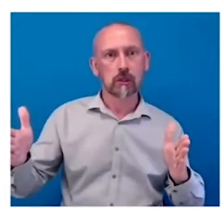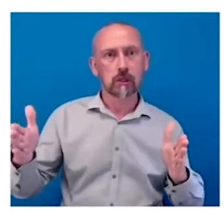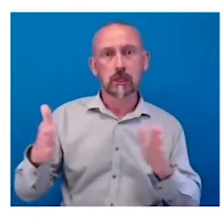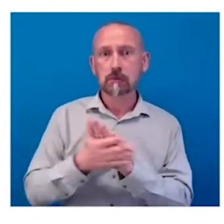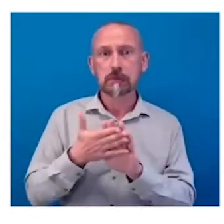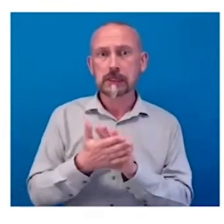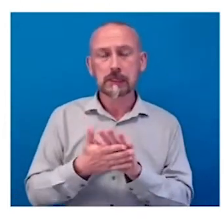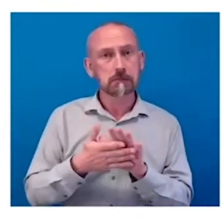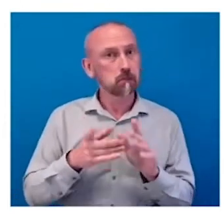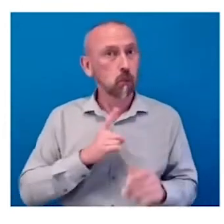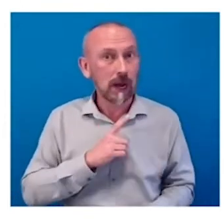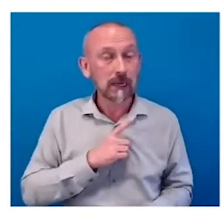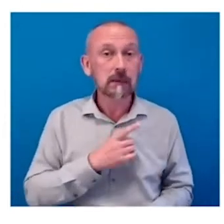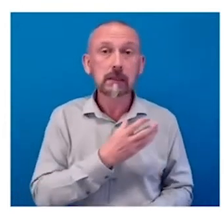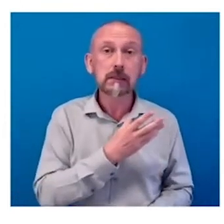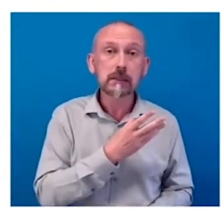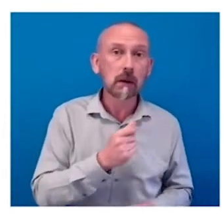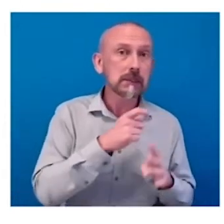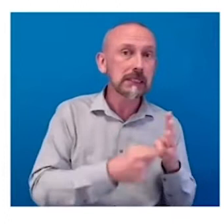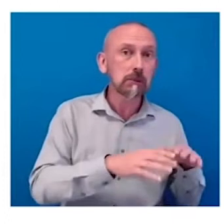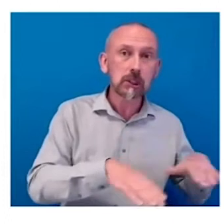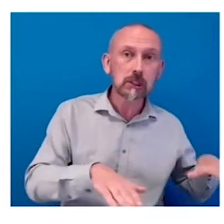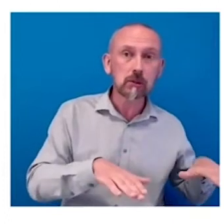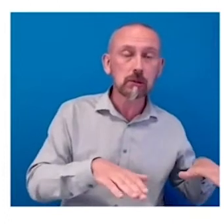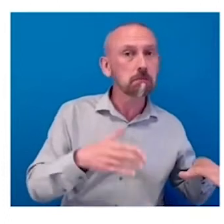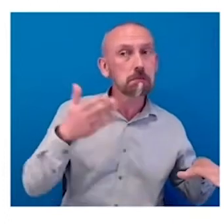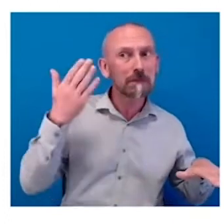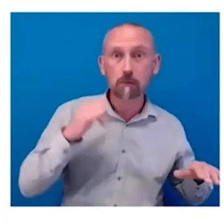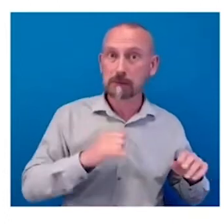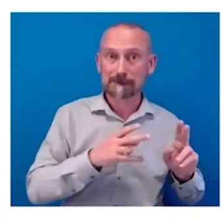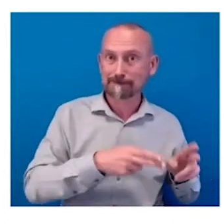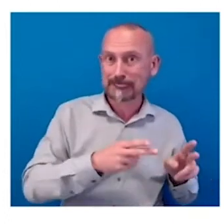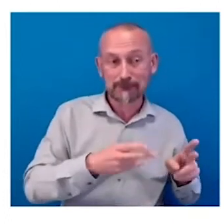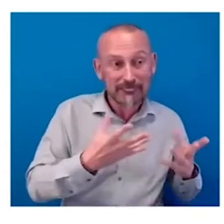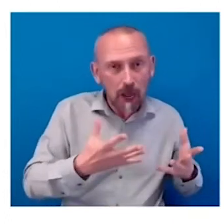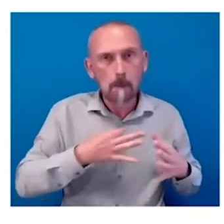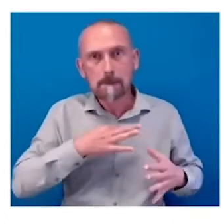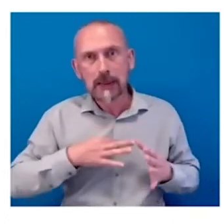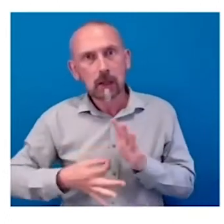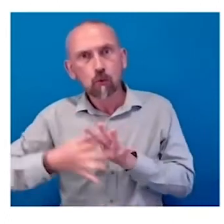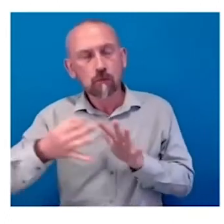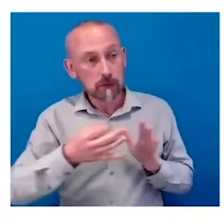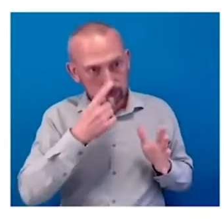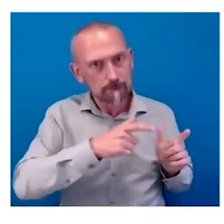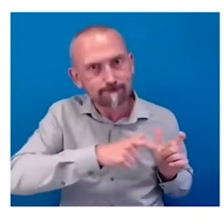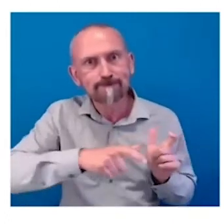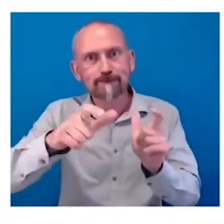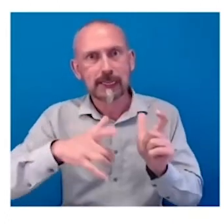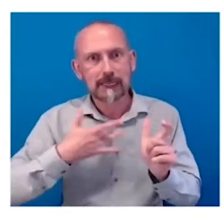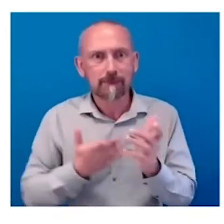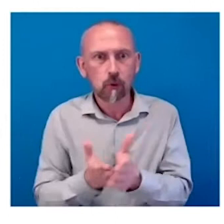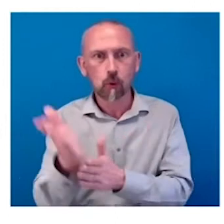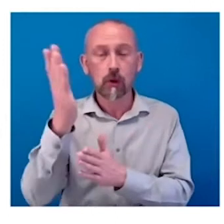longer into adulthood as a result of medical advances. We also have much better identification of invisible